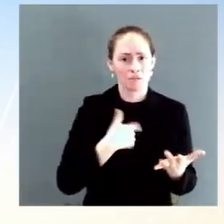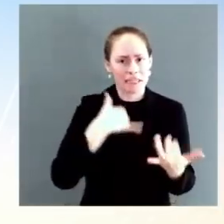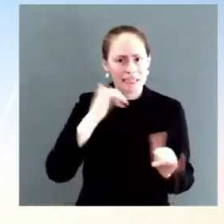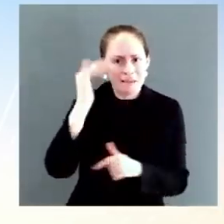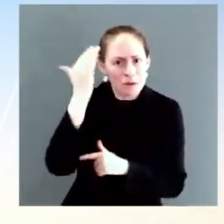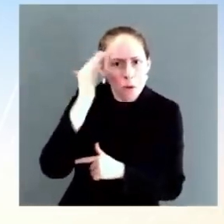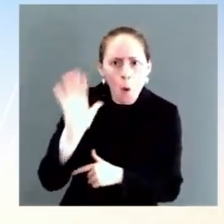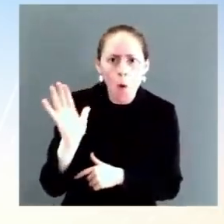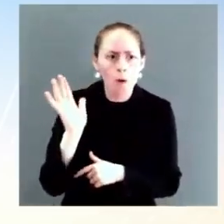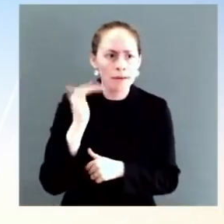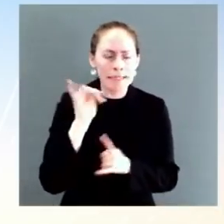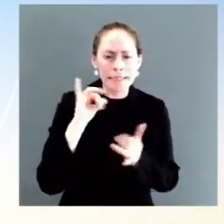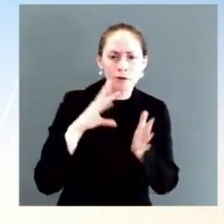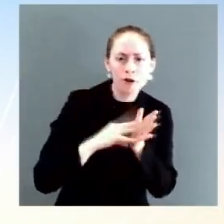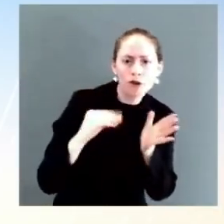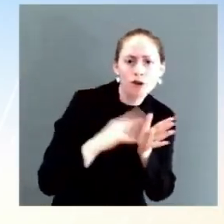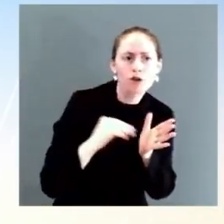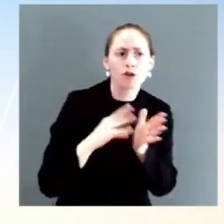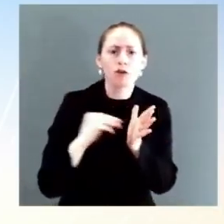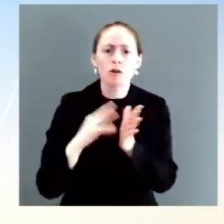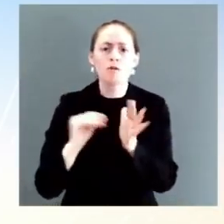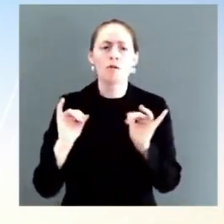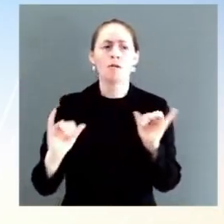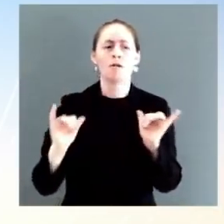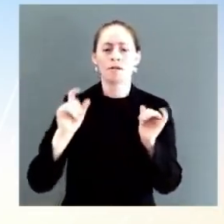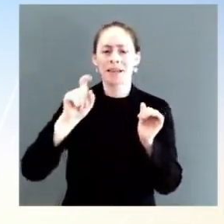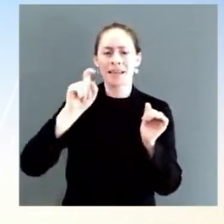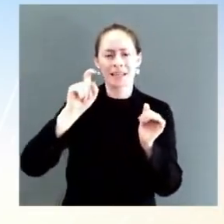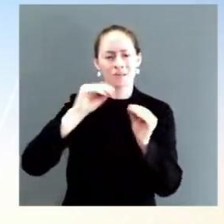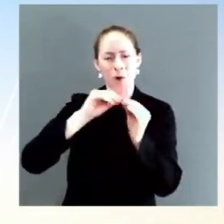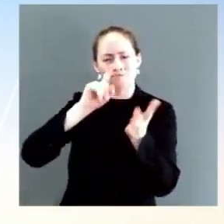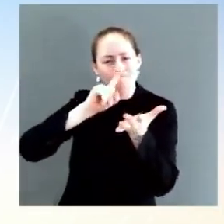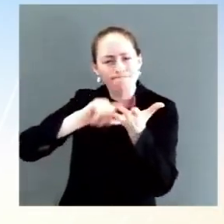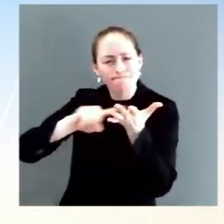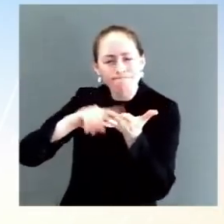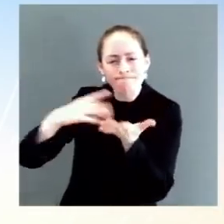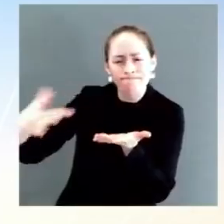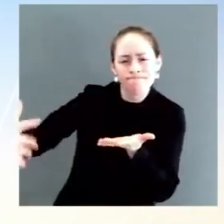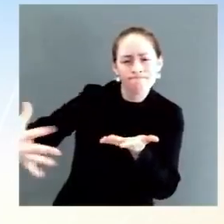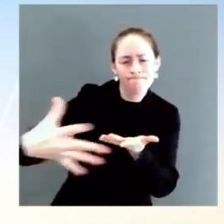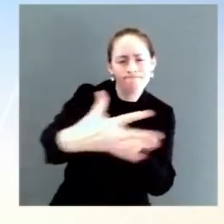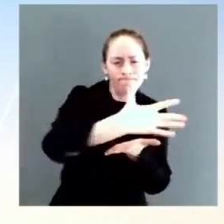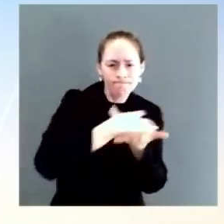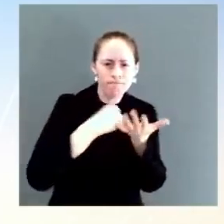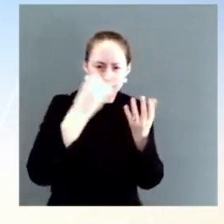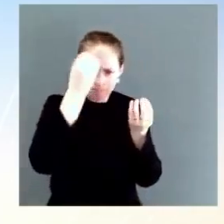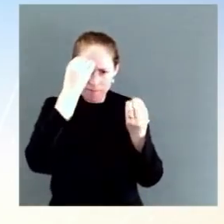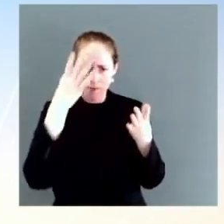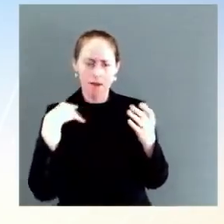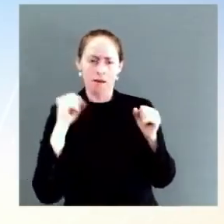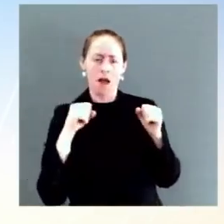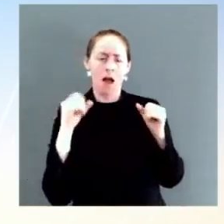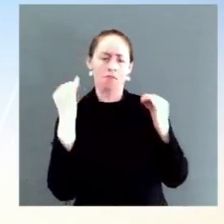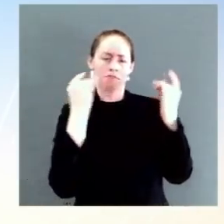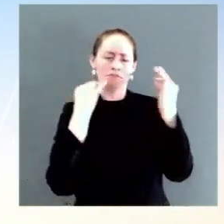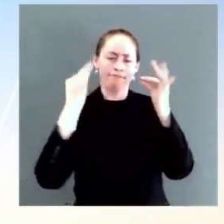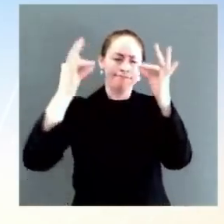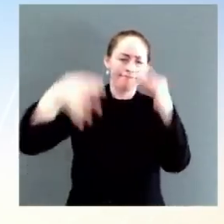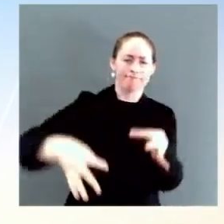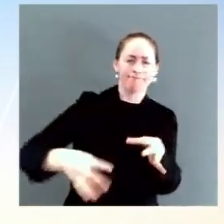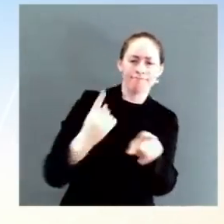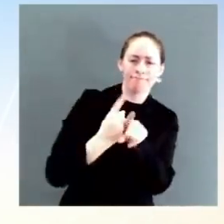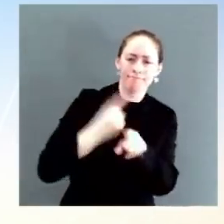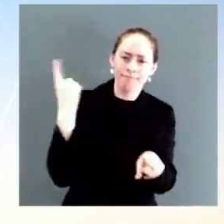evaluation, data, and testing required that our health experts are working around the clock to do. And they made this assessment and recommendation